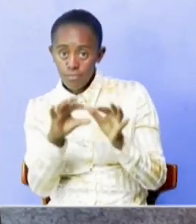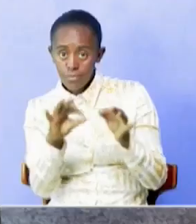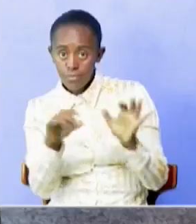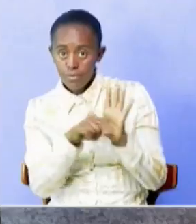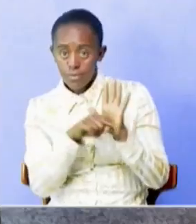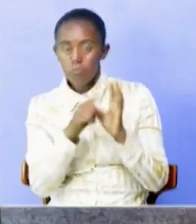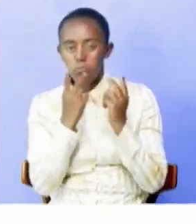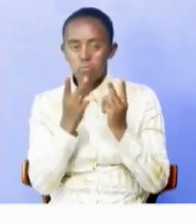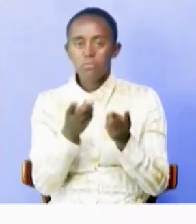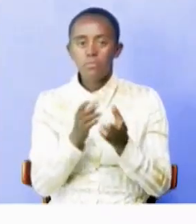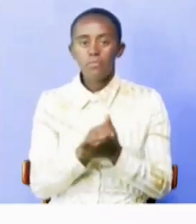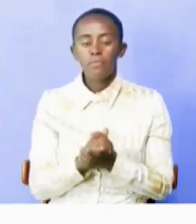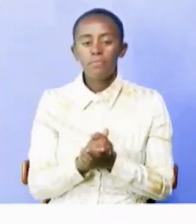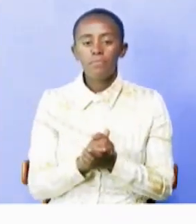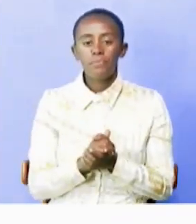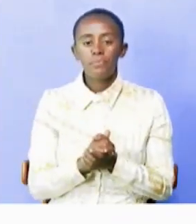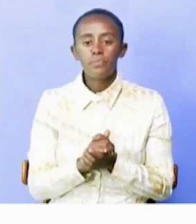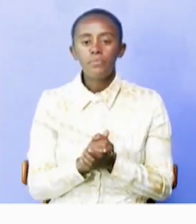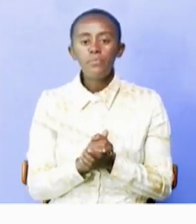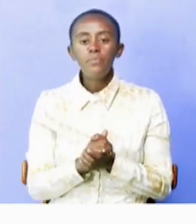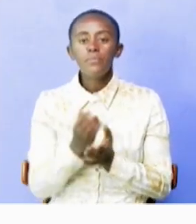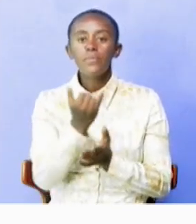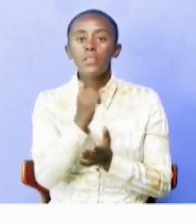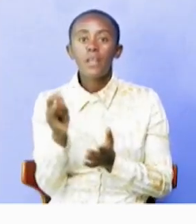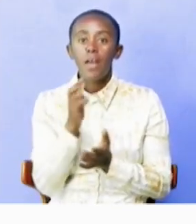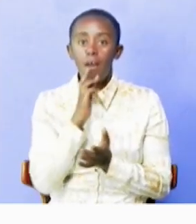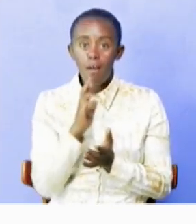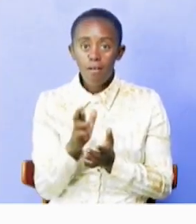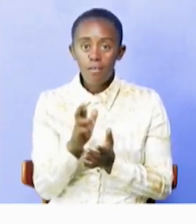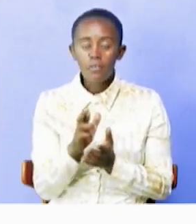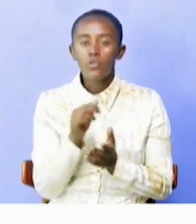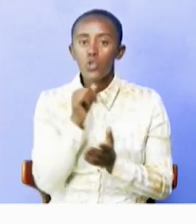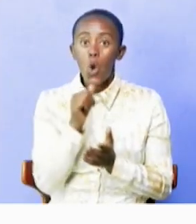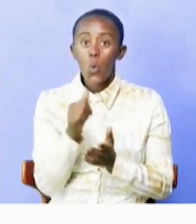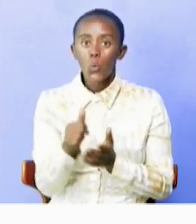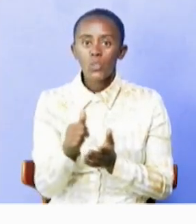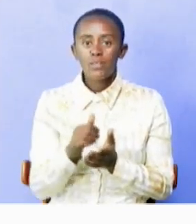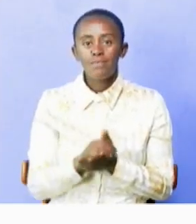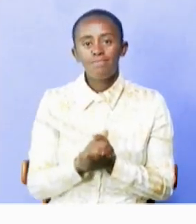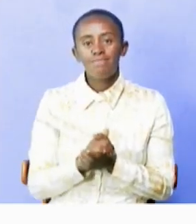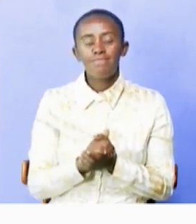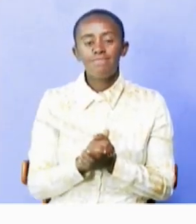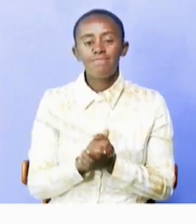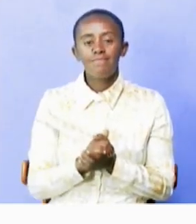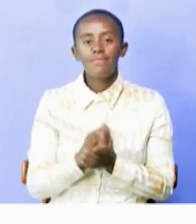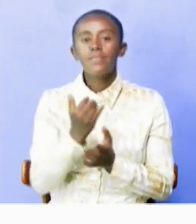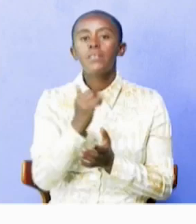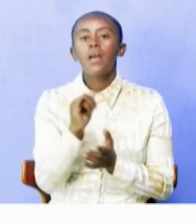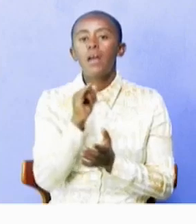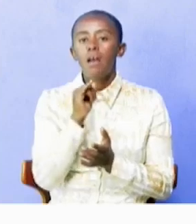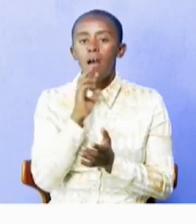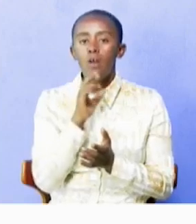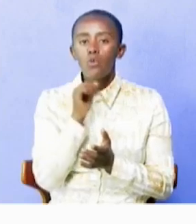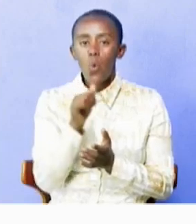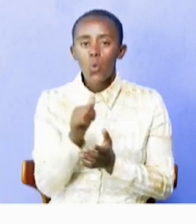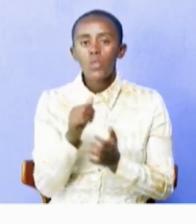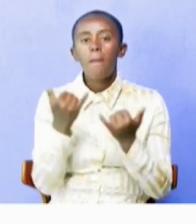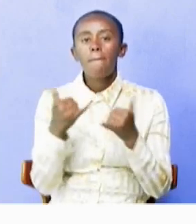on its own. They are not. They are not